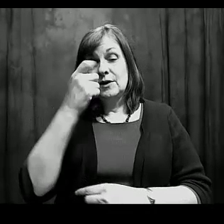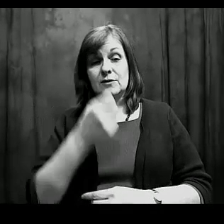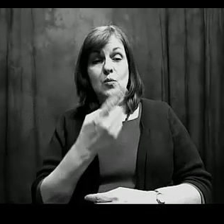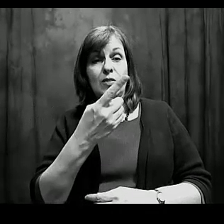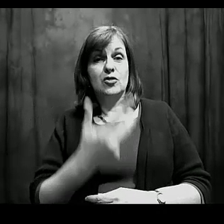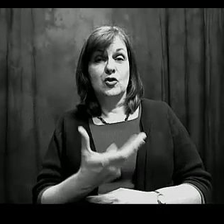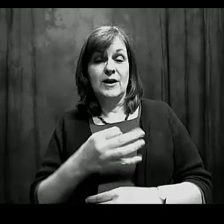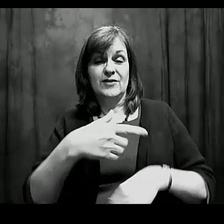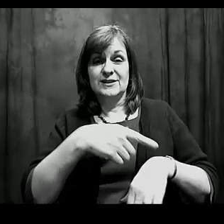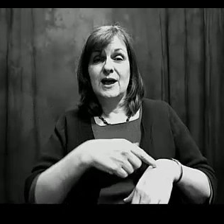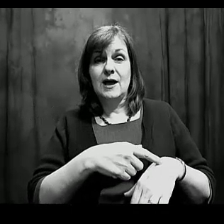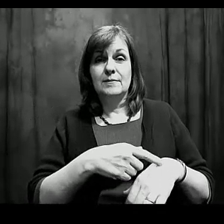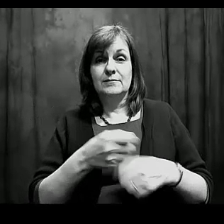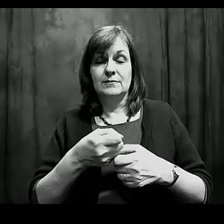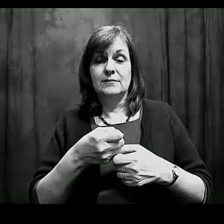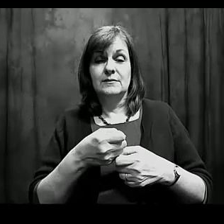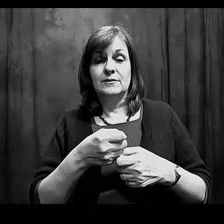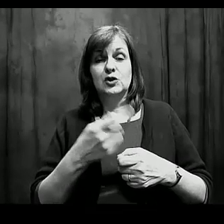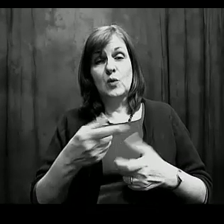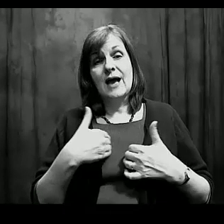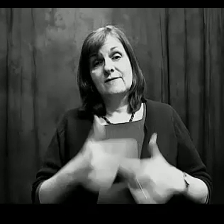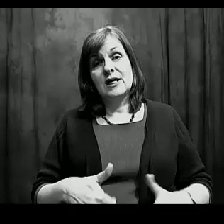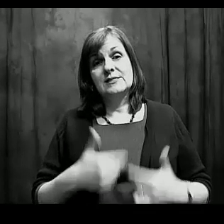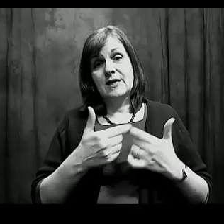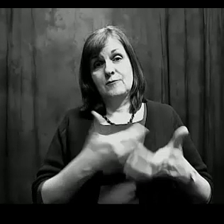1/3 of the time based on our stats here.